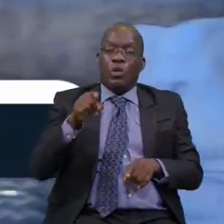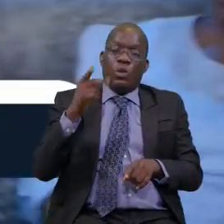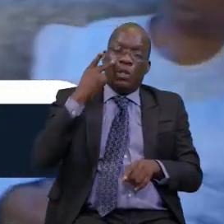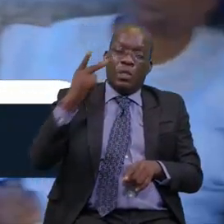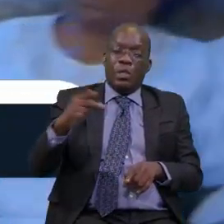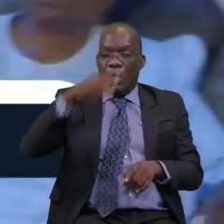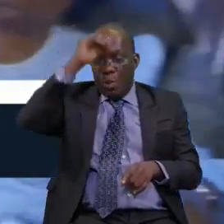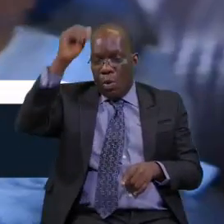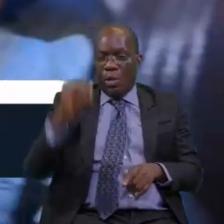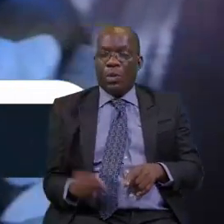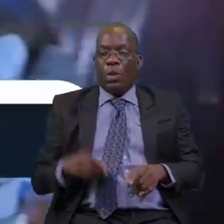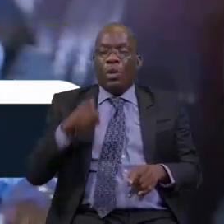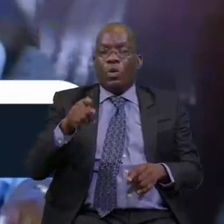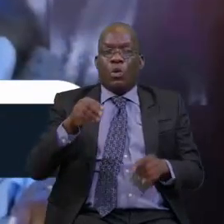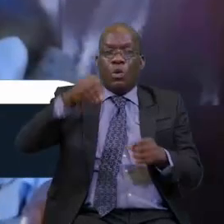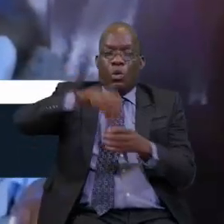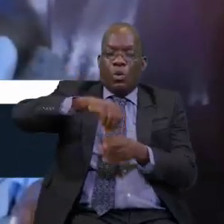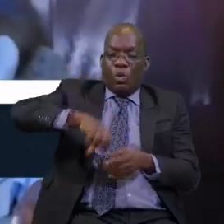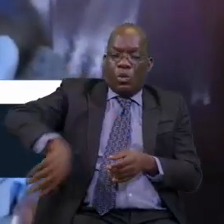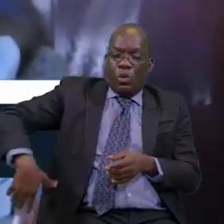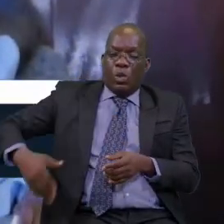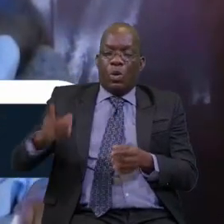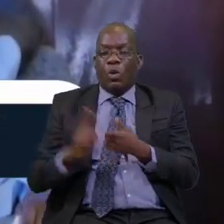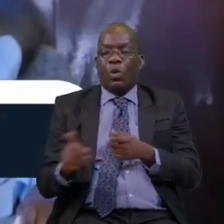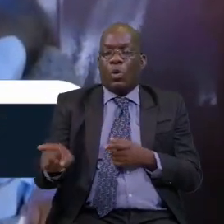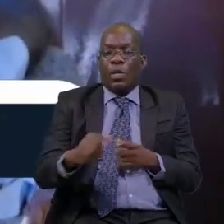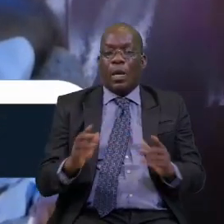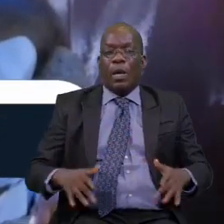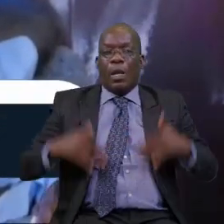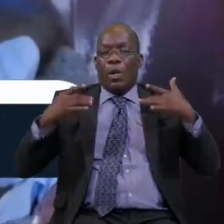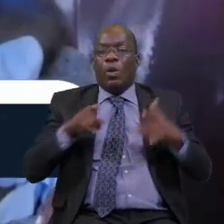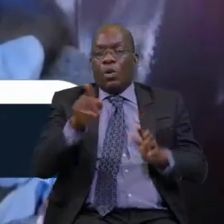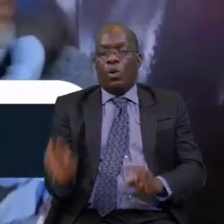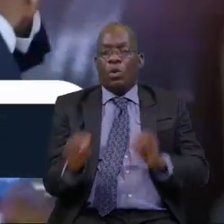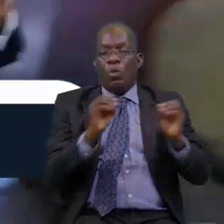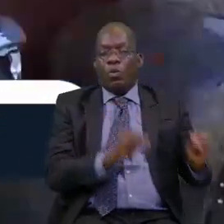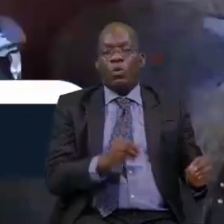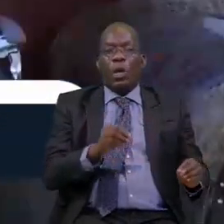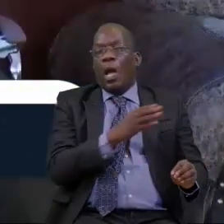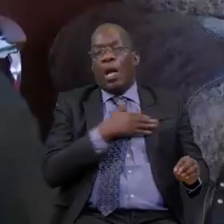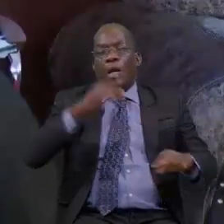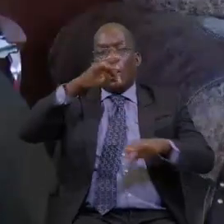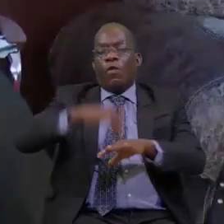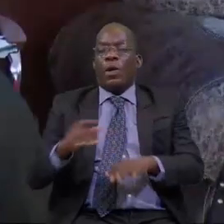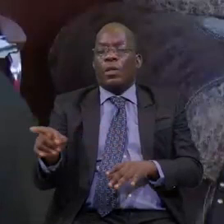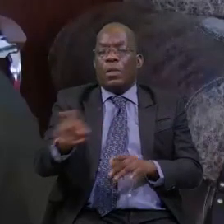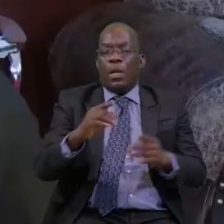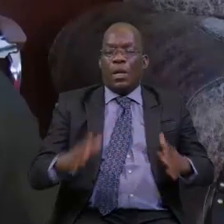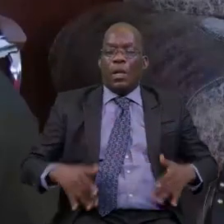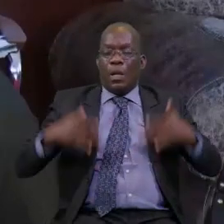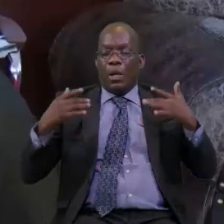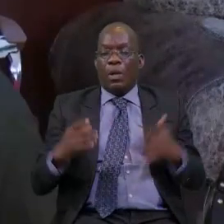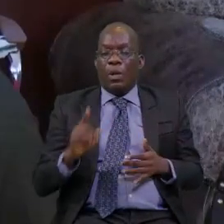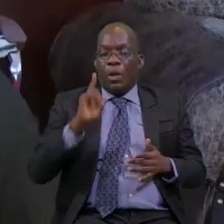you sow into their lives, and you impute, impart things into their lives, one